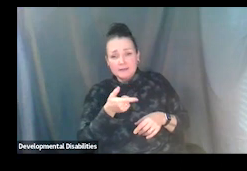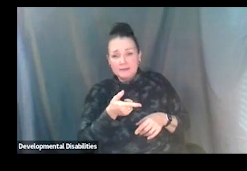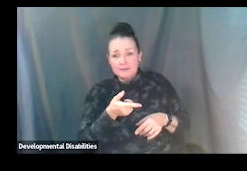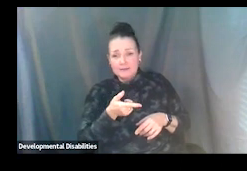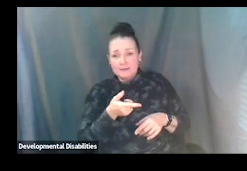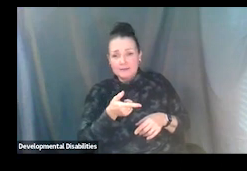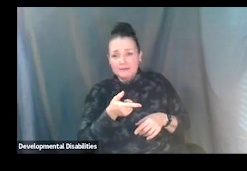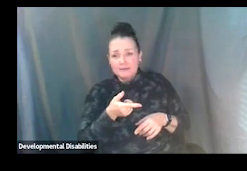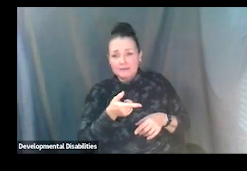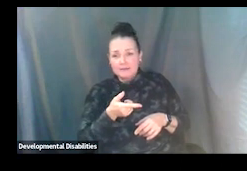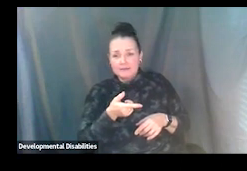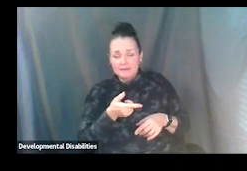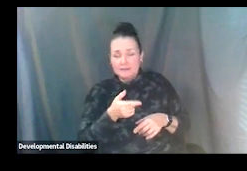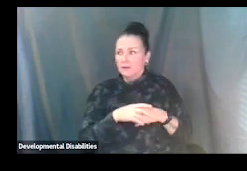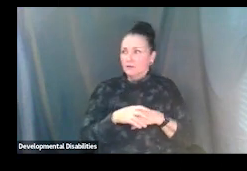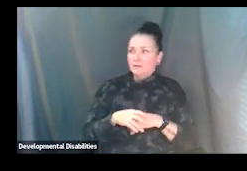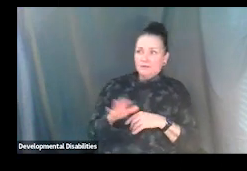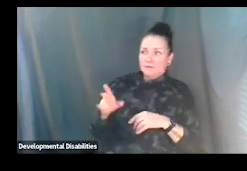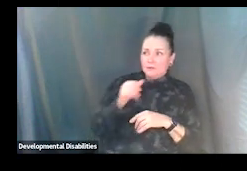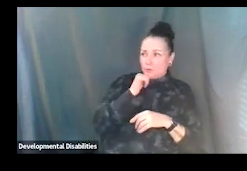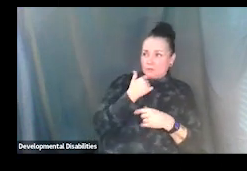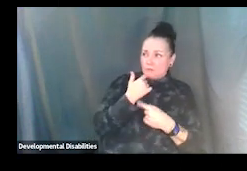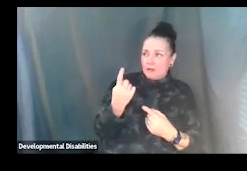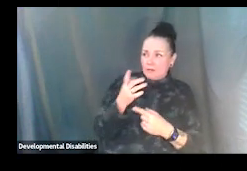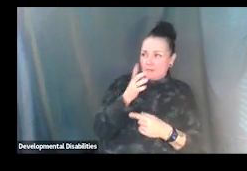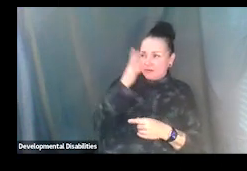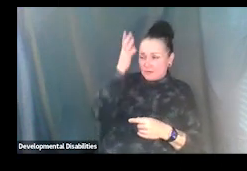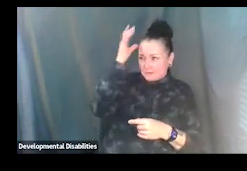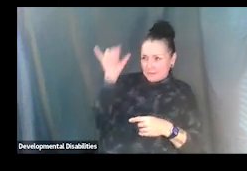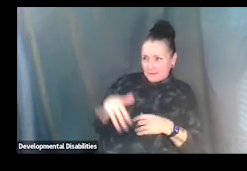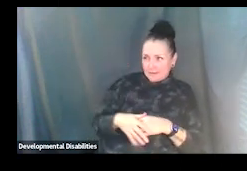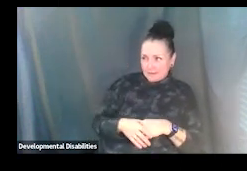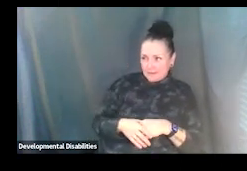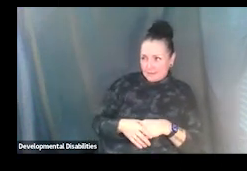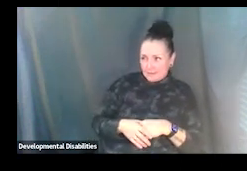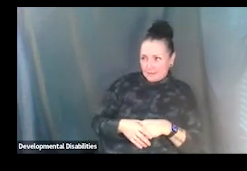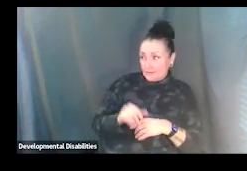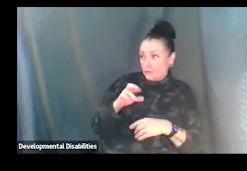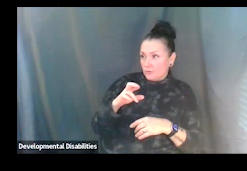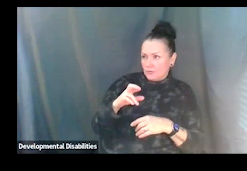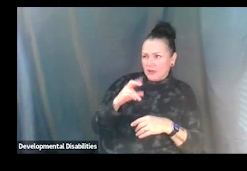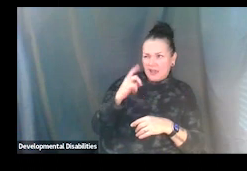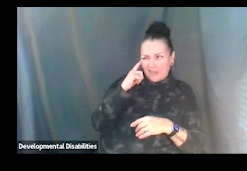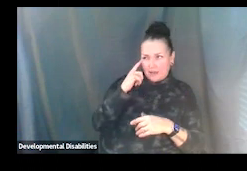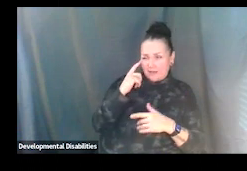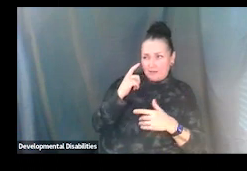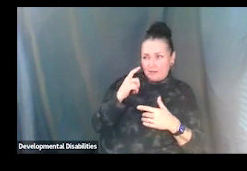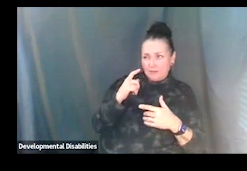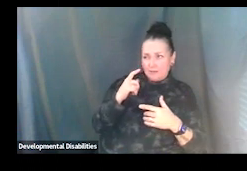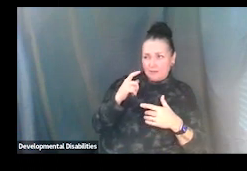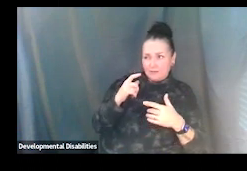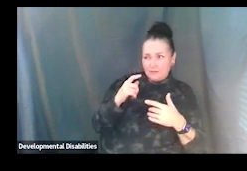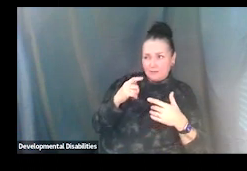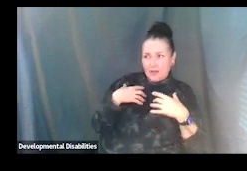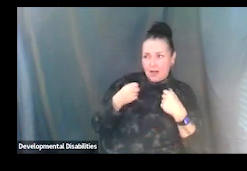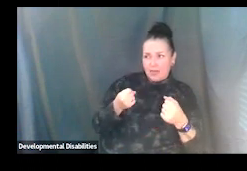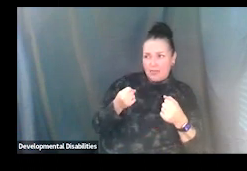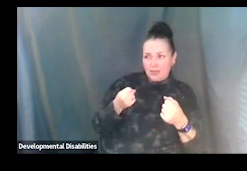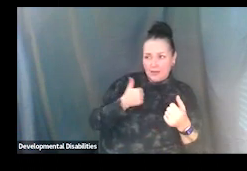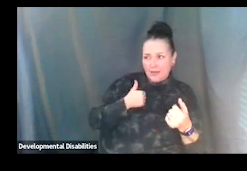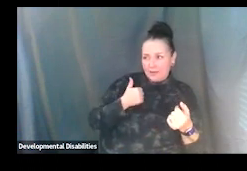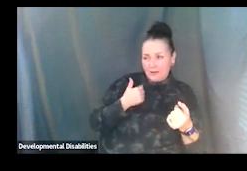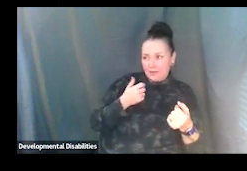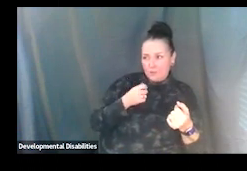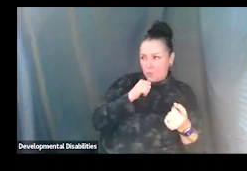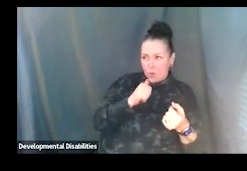Or the government of Ontario? No, but I do think that the drug companies in some of their marketing